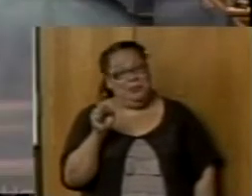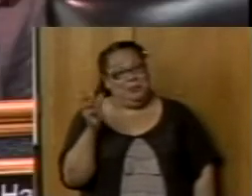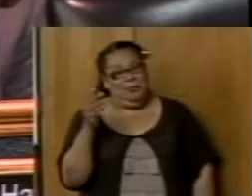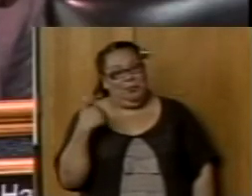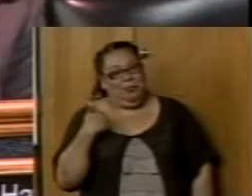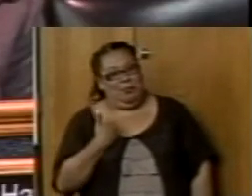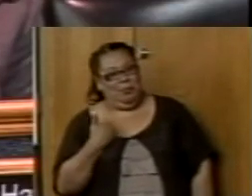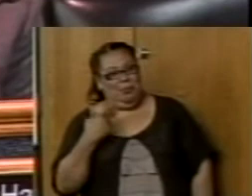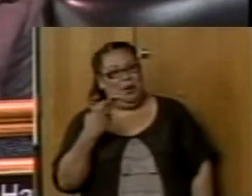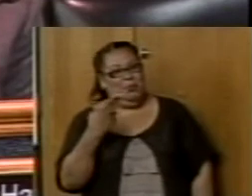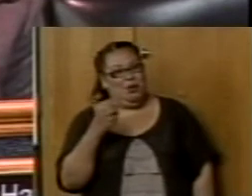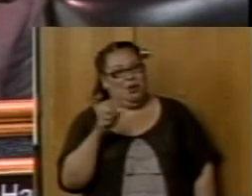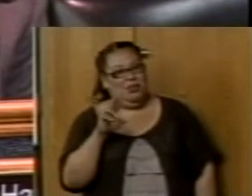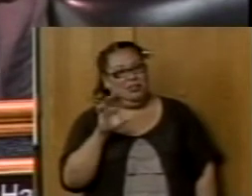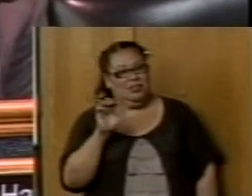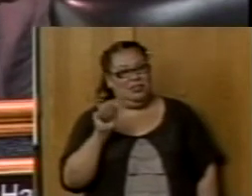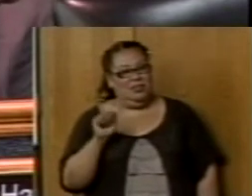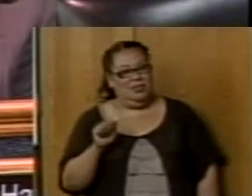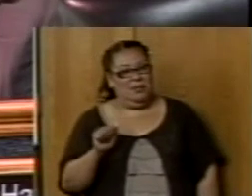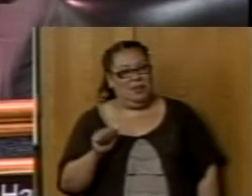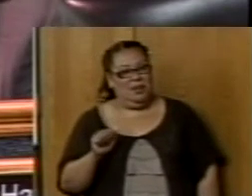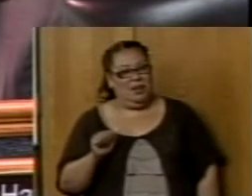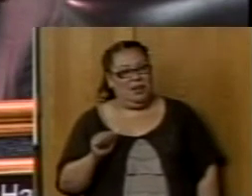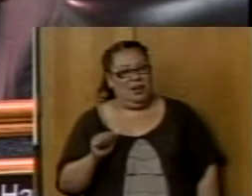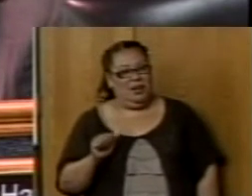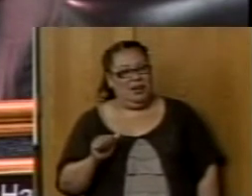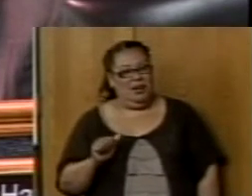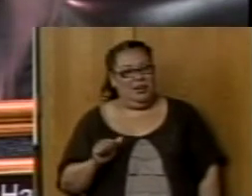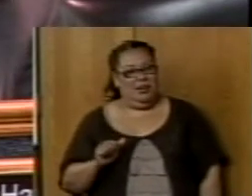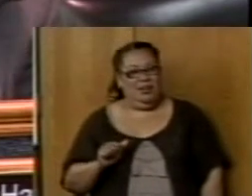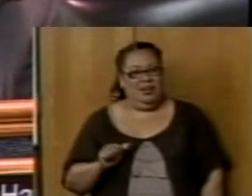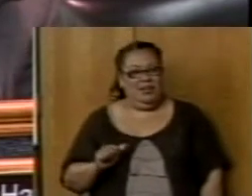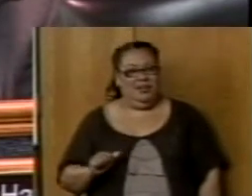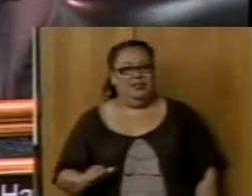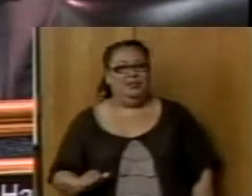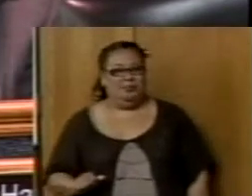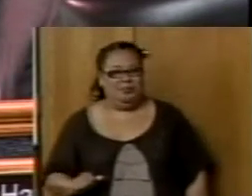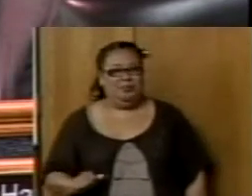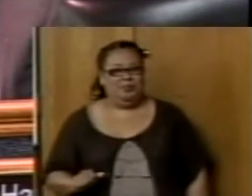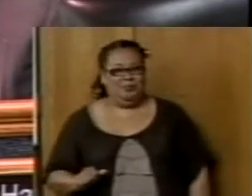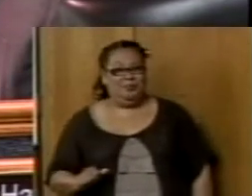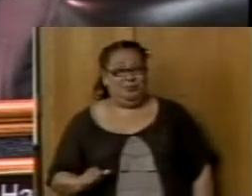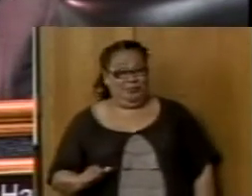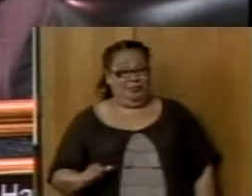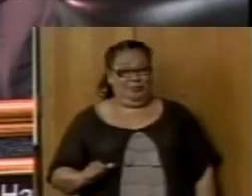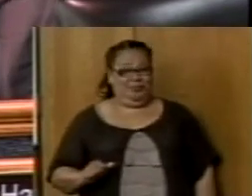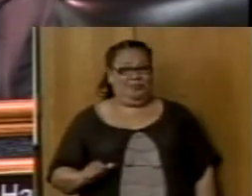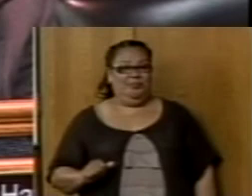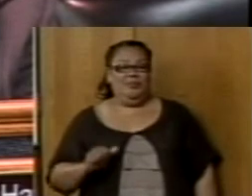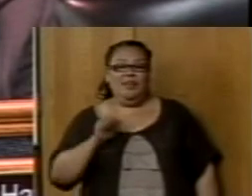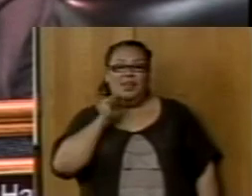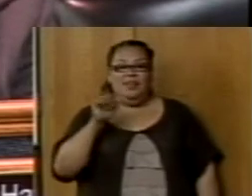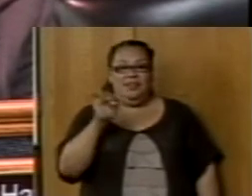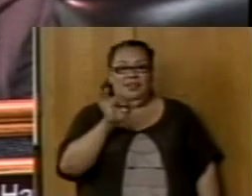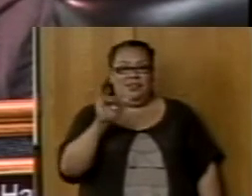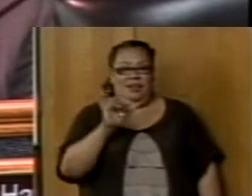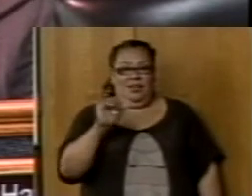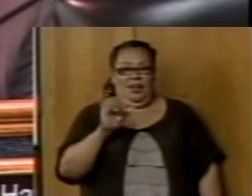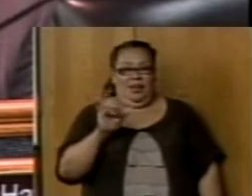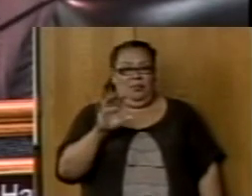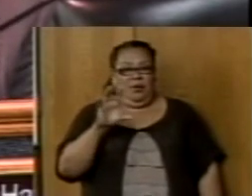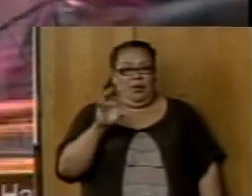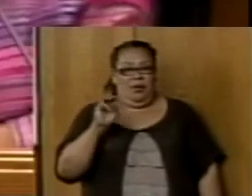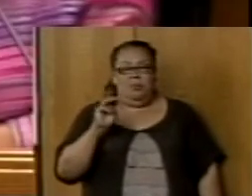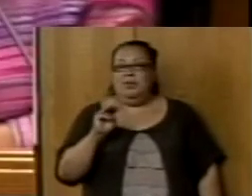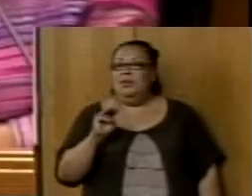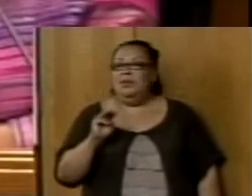you, Dr. Escobedo, Dr. Montoya, members of the board. I believe it was ACI, the same company had it last year. And